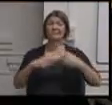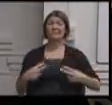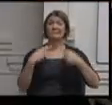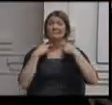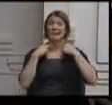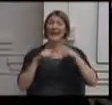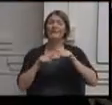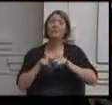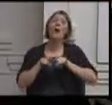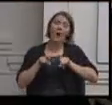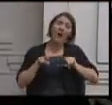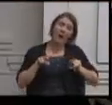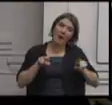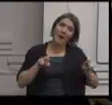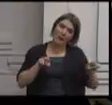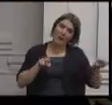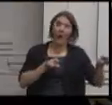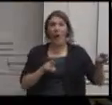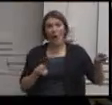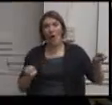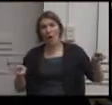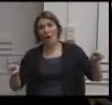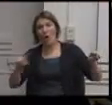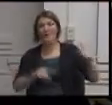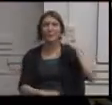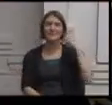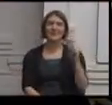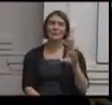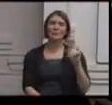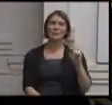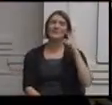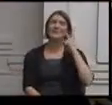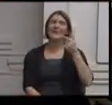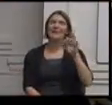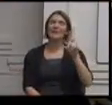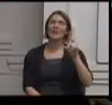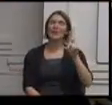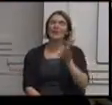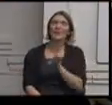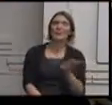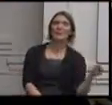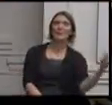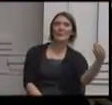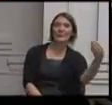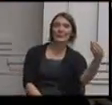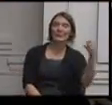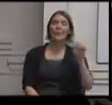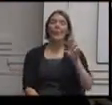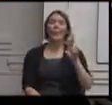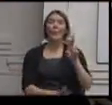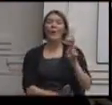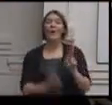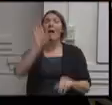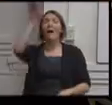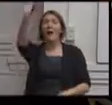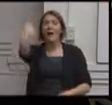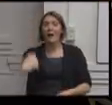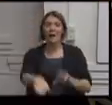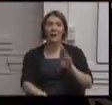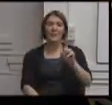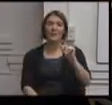from secondary roads, mainly either South Street out of Guilford or to come up over Meadowbrook